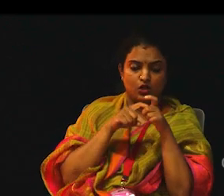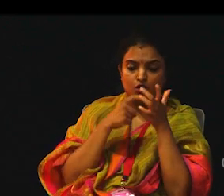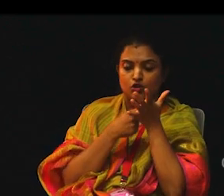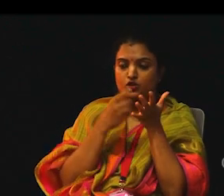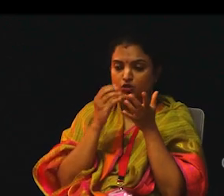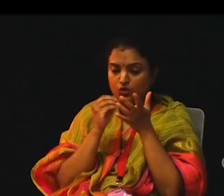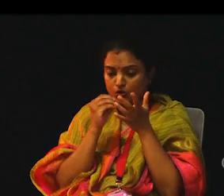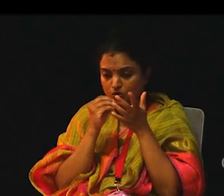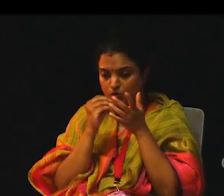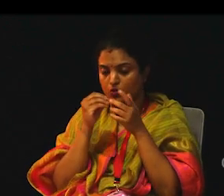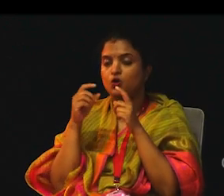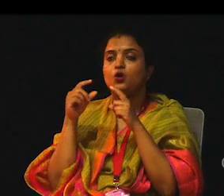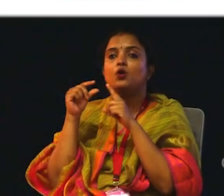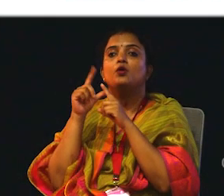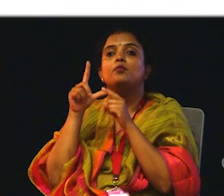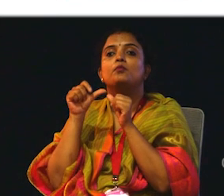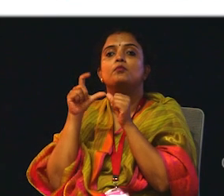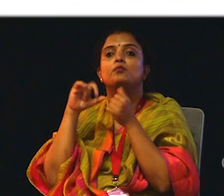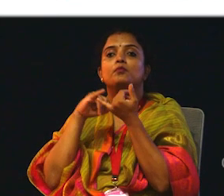neuroplasticity.